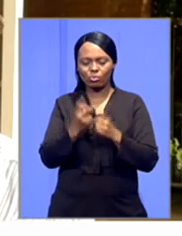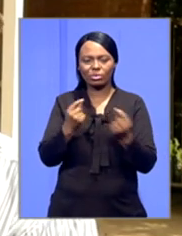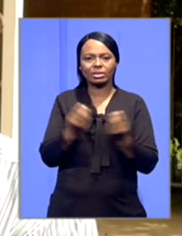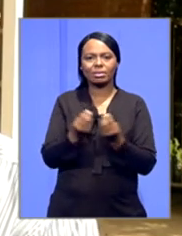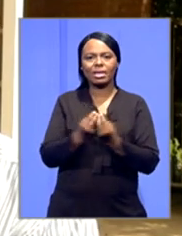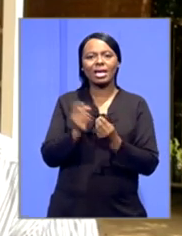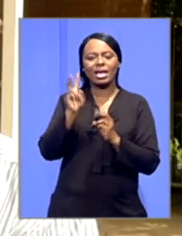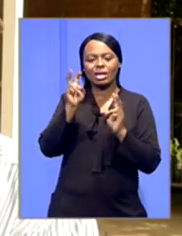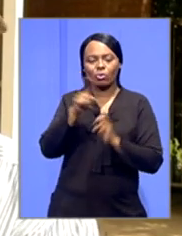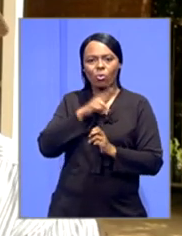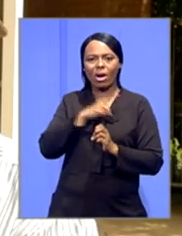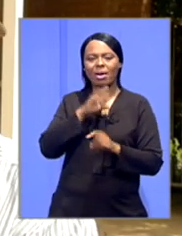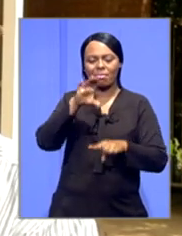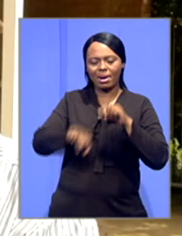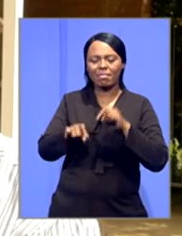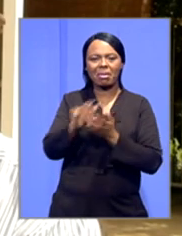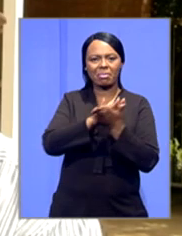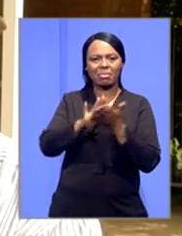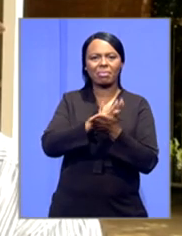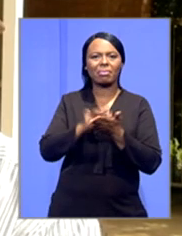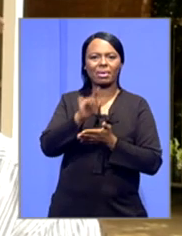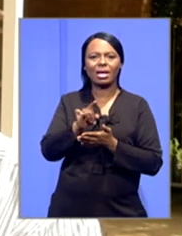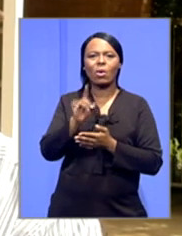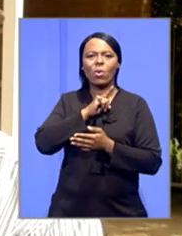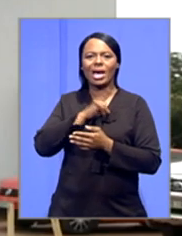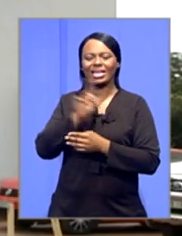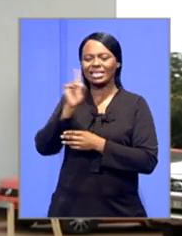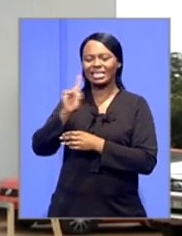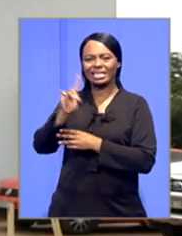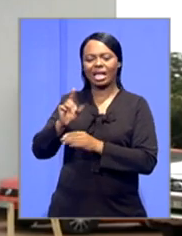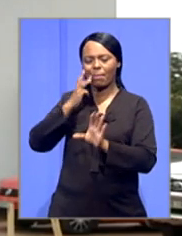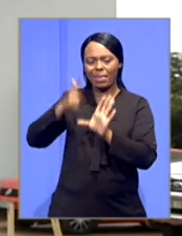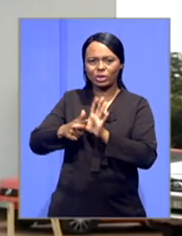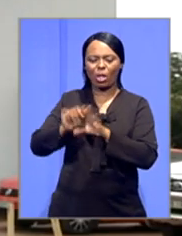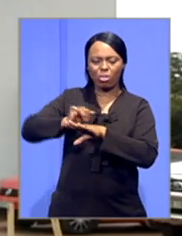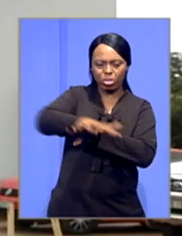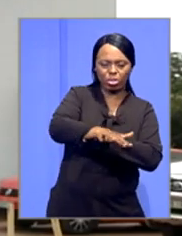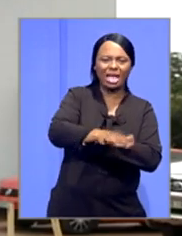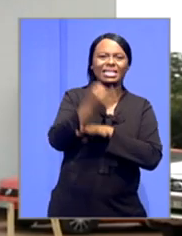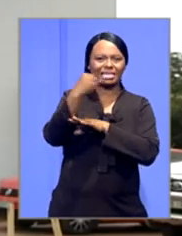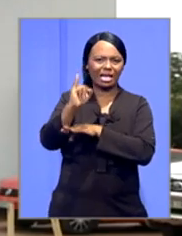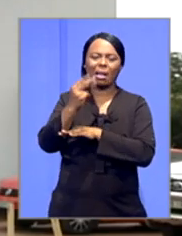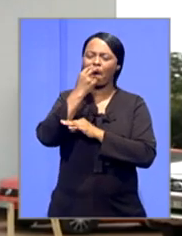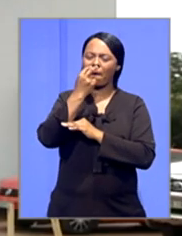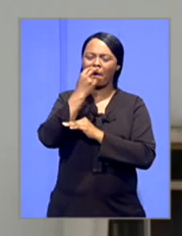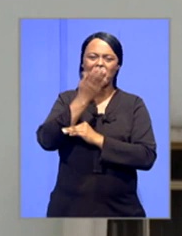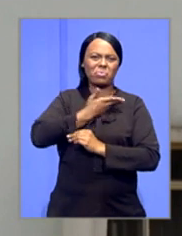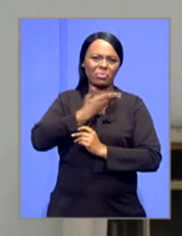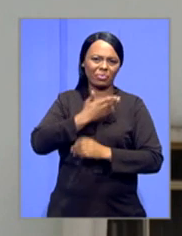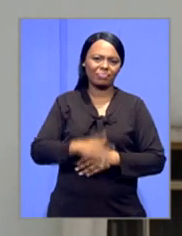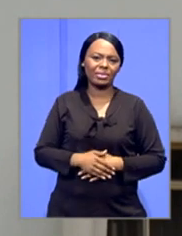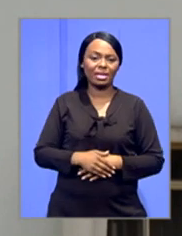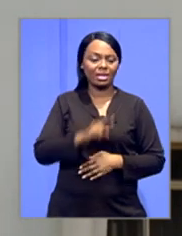water, and that's why the residents still smell the diesel and taste the diesel. Puso ya province ya re ntse e thusana le mmasepala